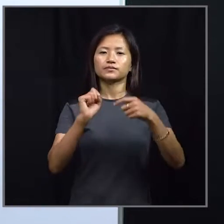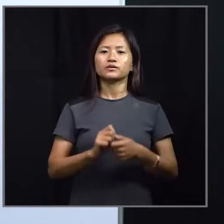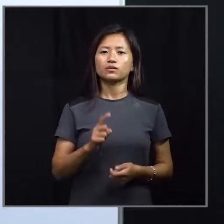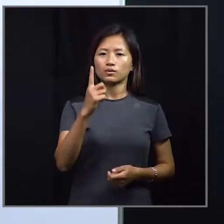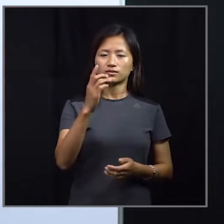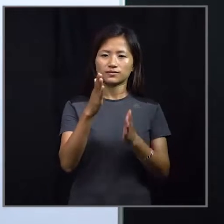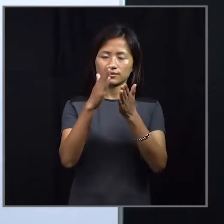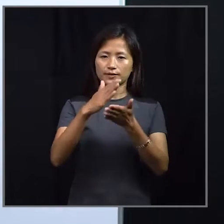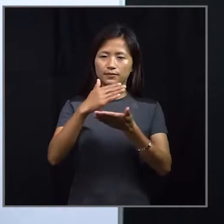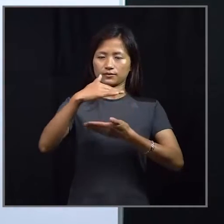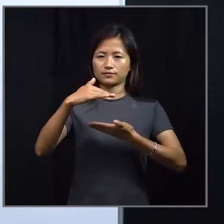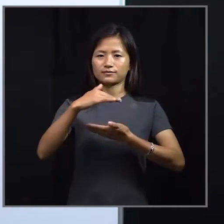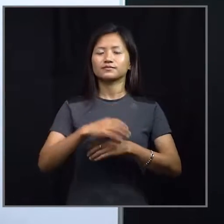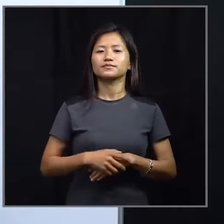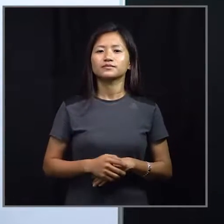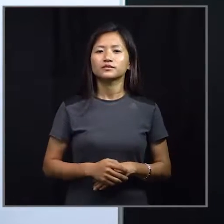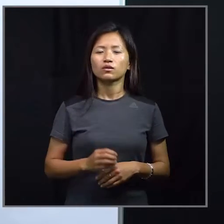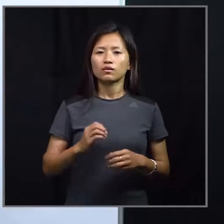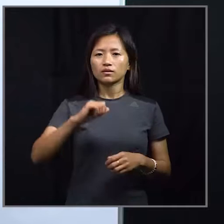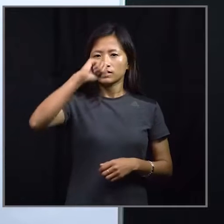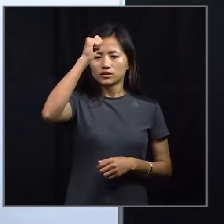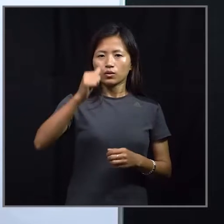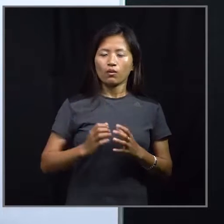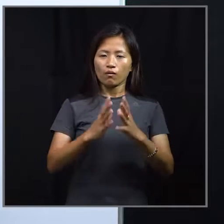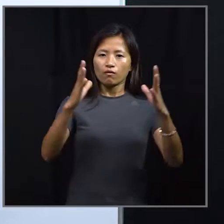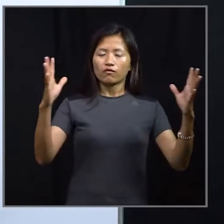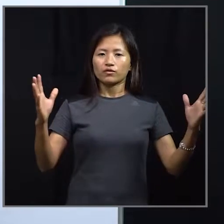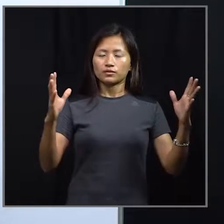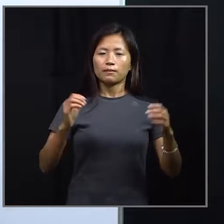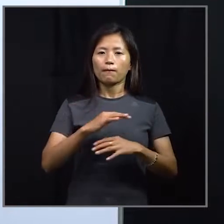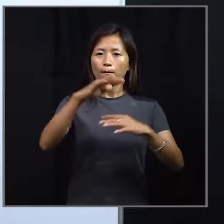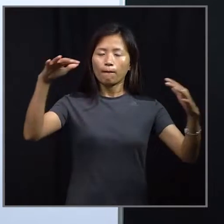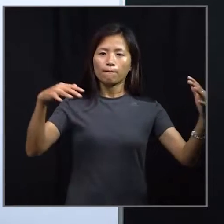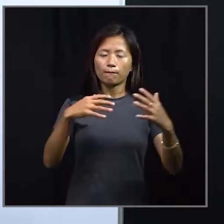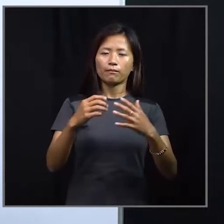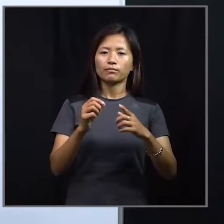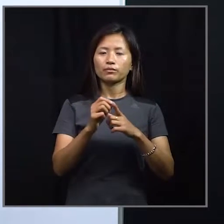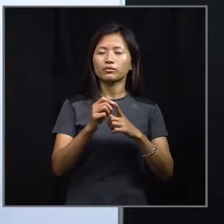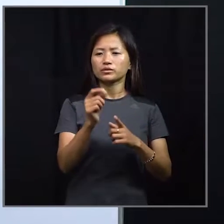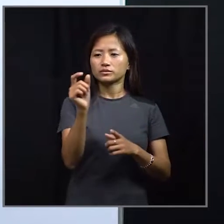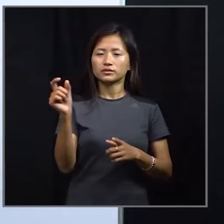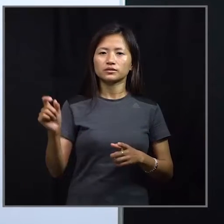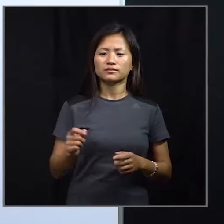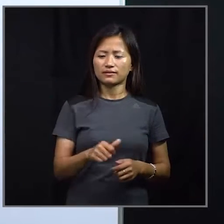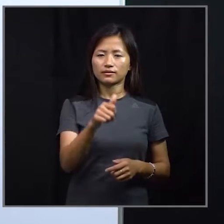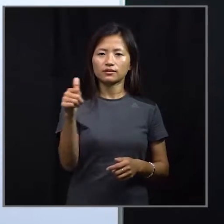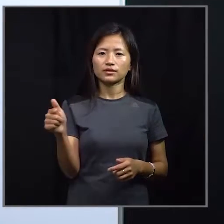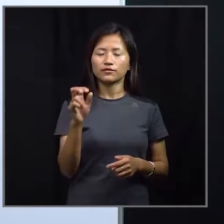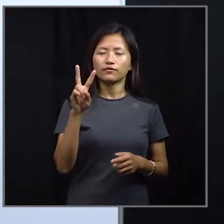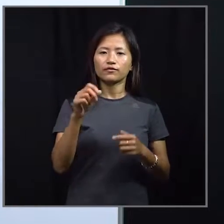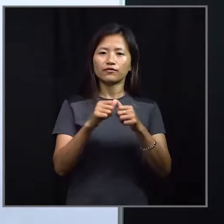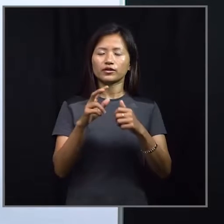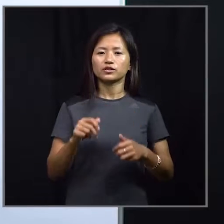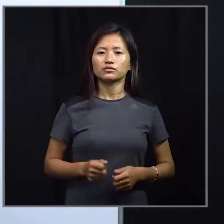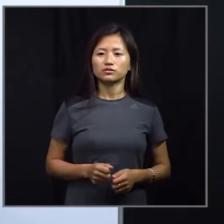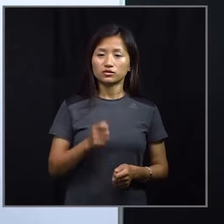statement: India is overpopulated. That's the statement. They are not making any value judgment,